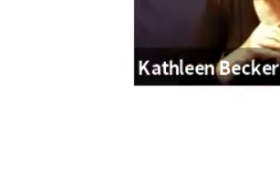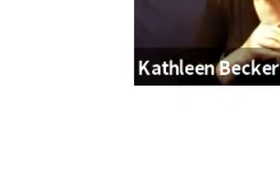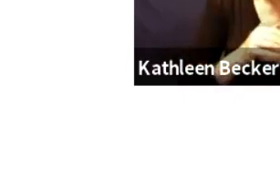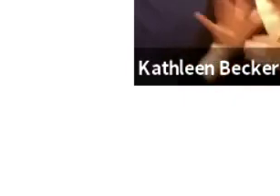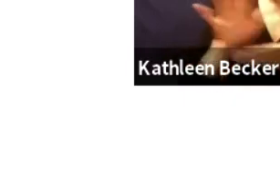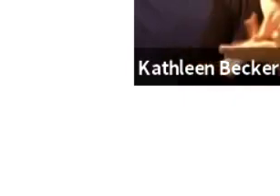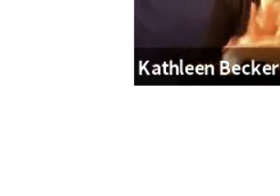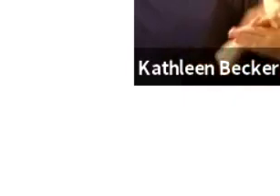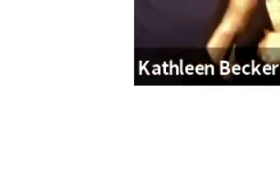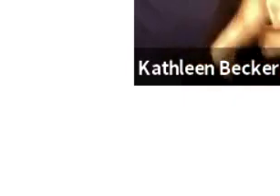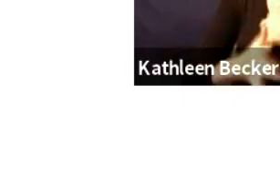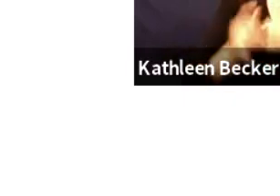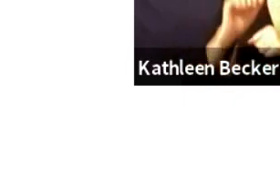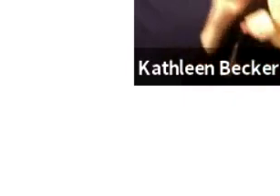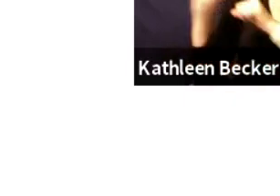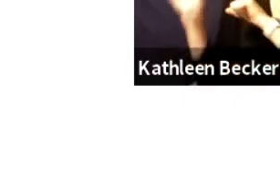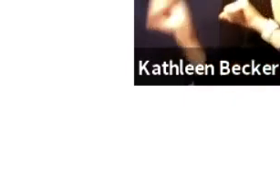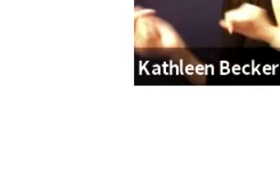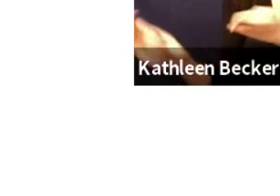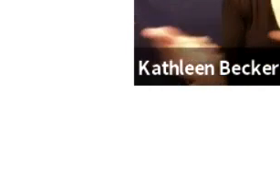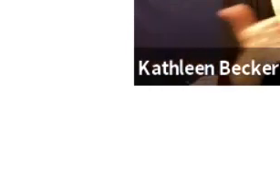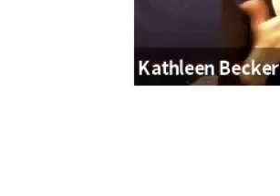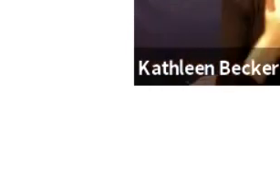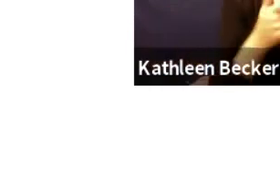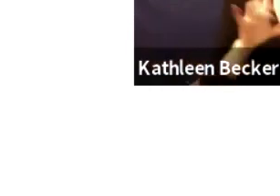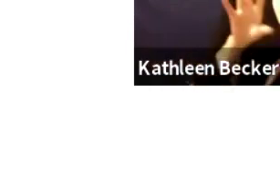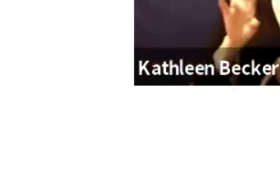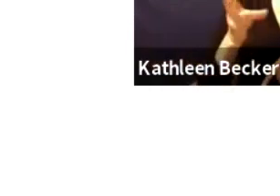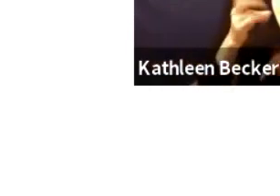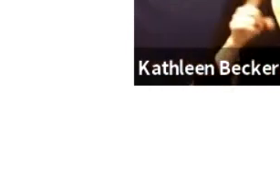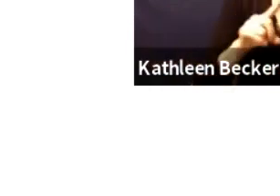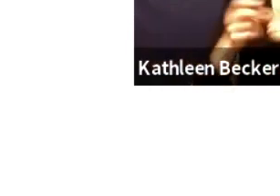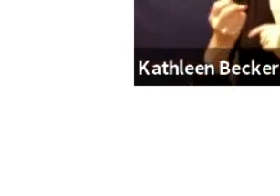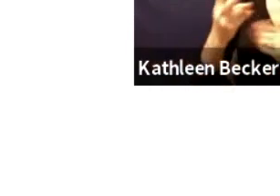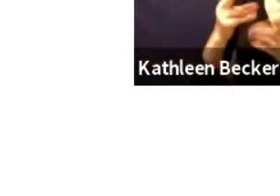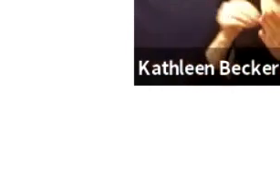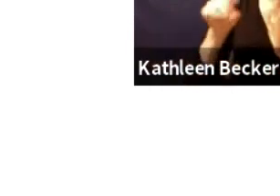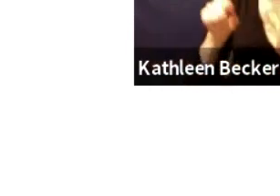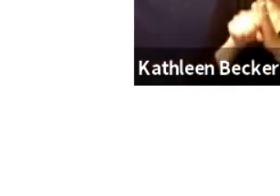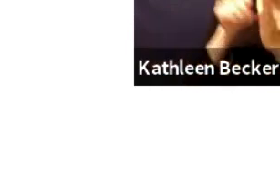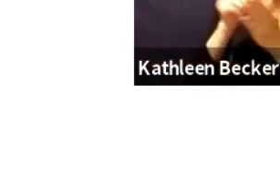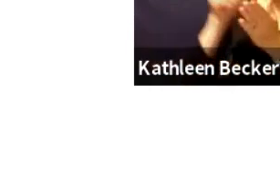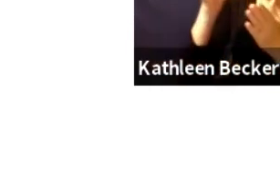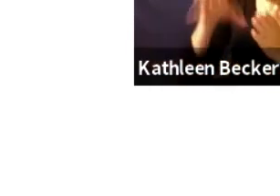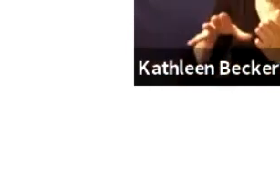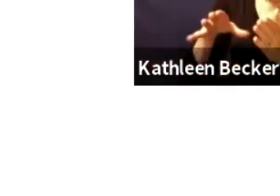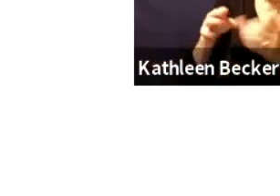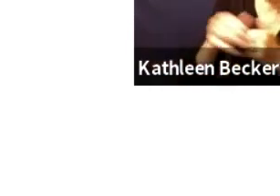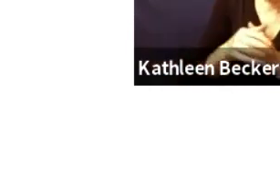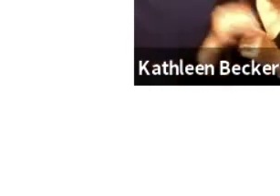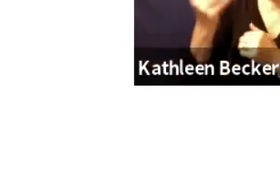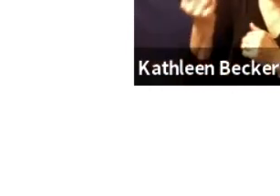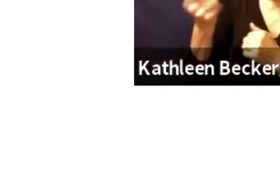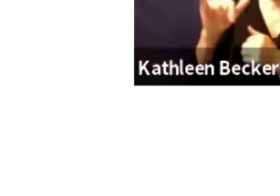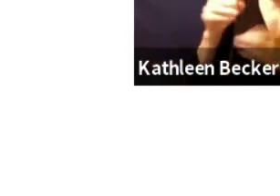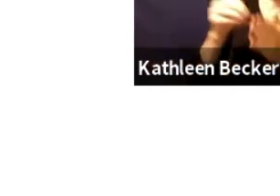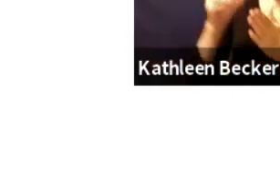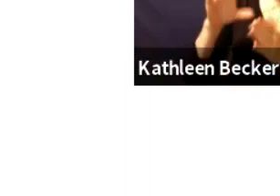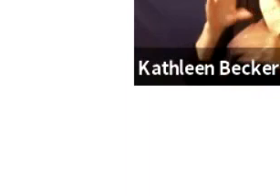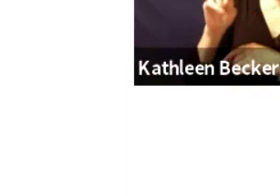Paper is available for all of our 7th through 12th grade students. And any student